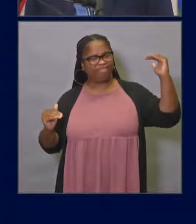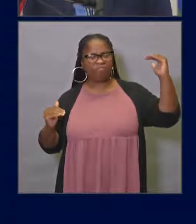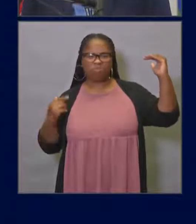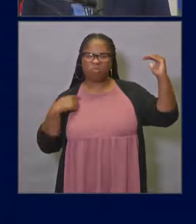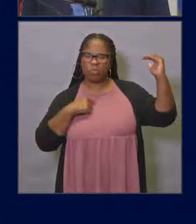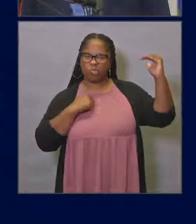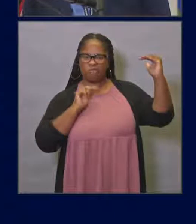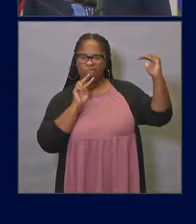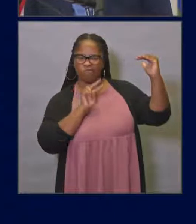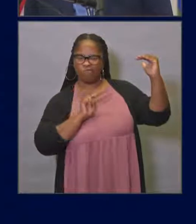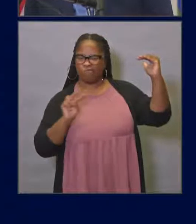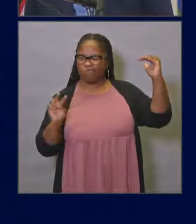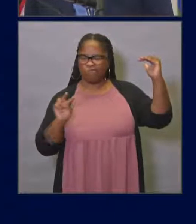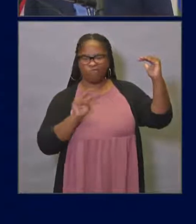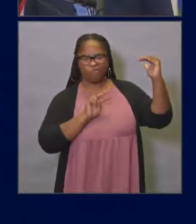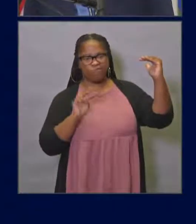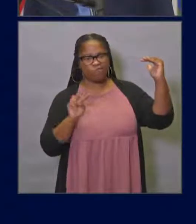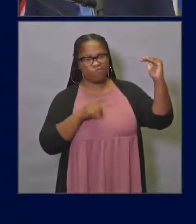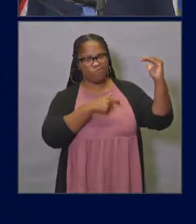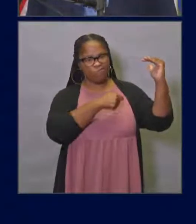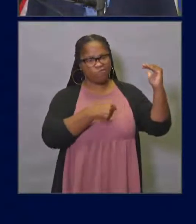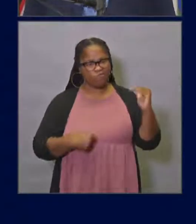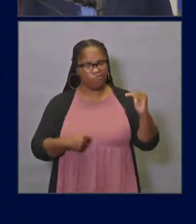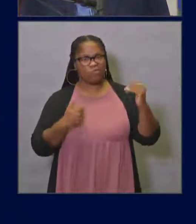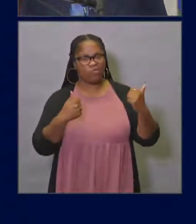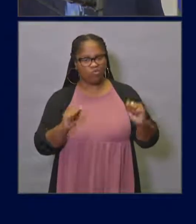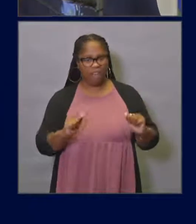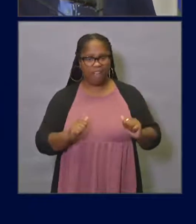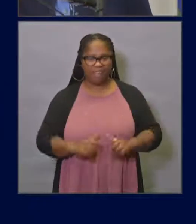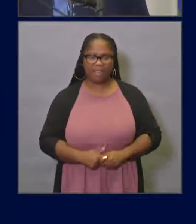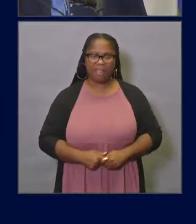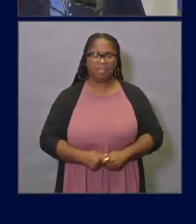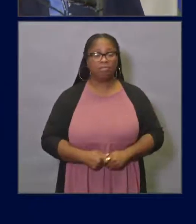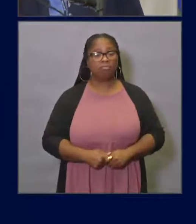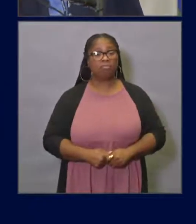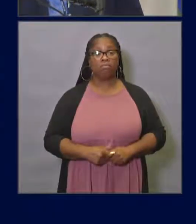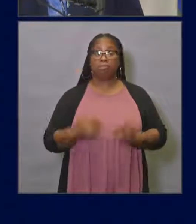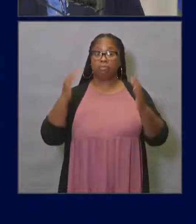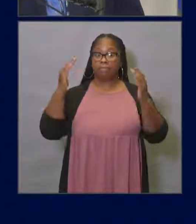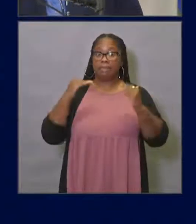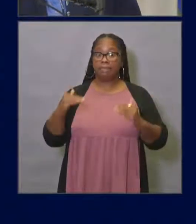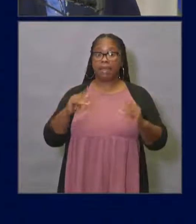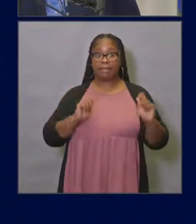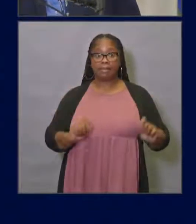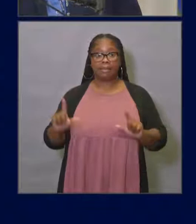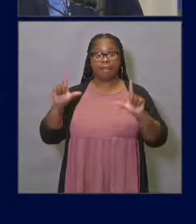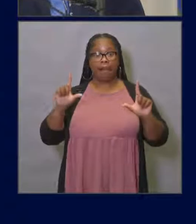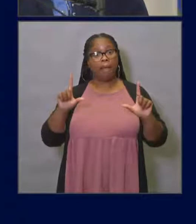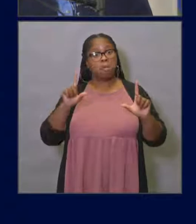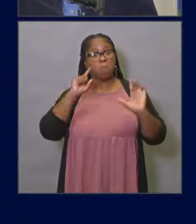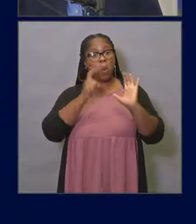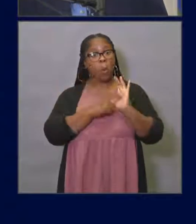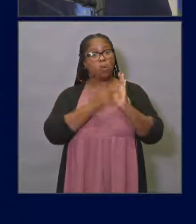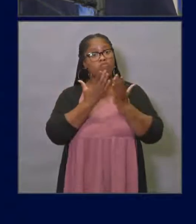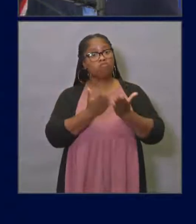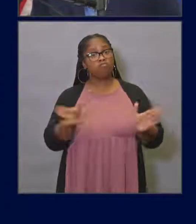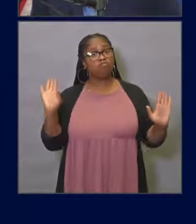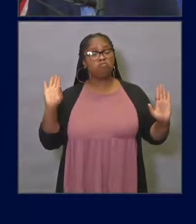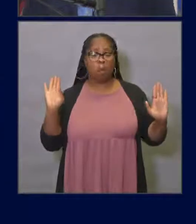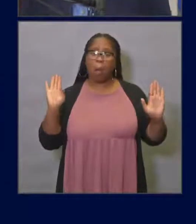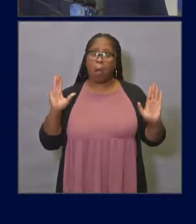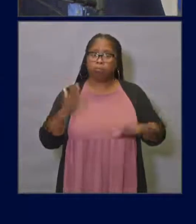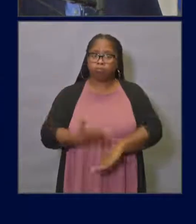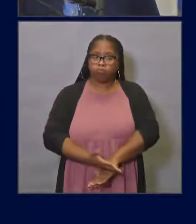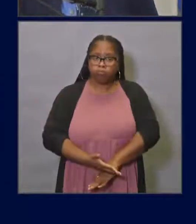if this trend will continue. And overall, as you see on this next slide, we're making progress closing gaps